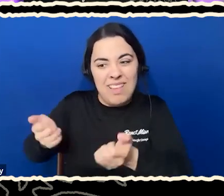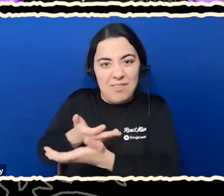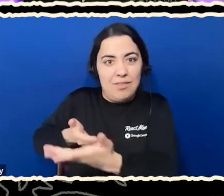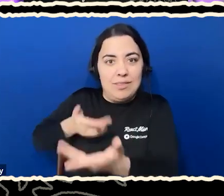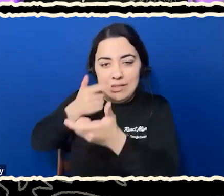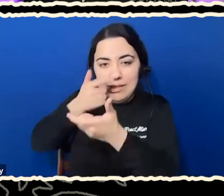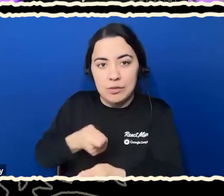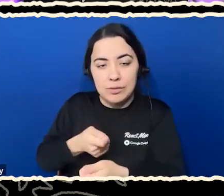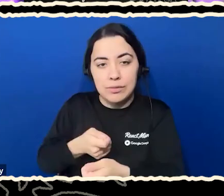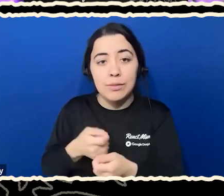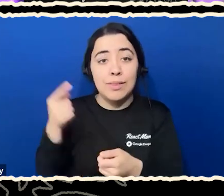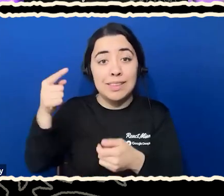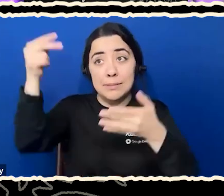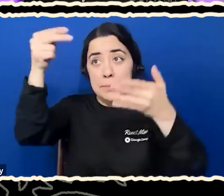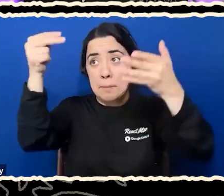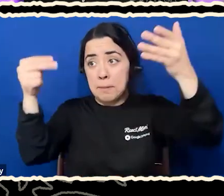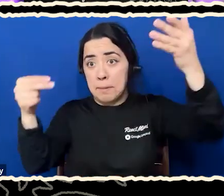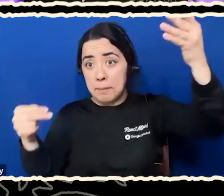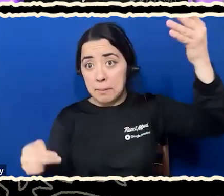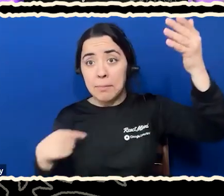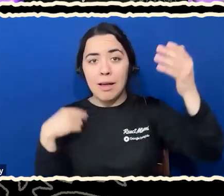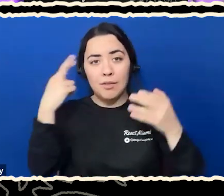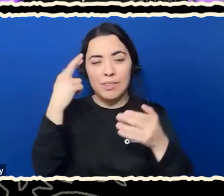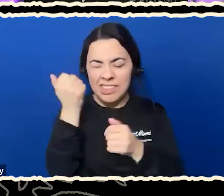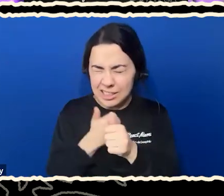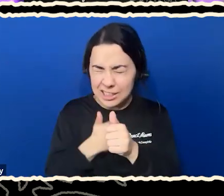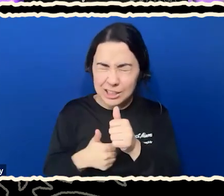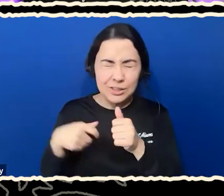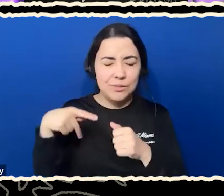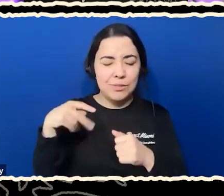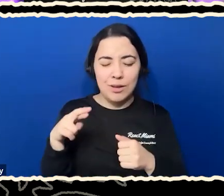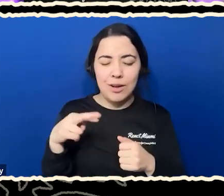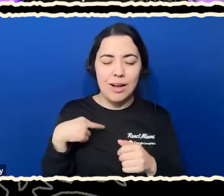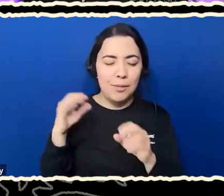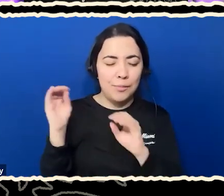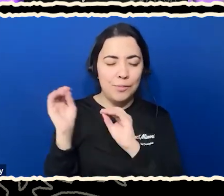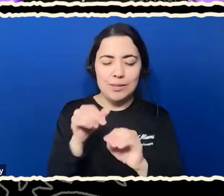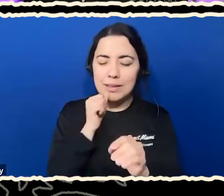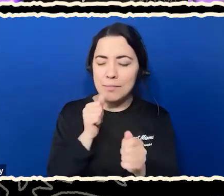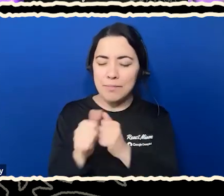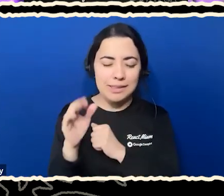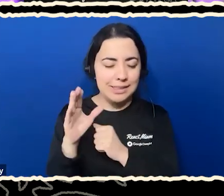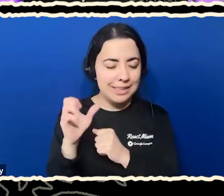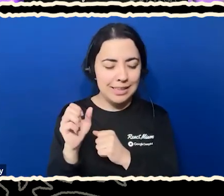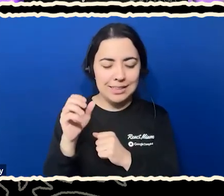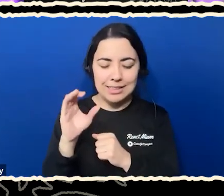The minute I put up this slide, I realized every single PR that I put in here didn't pass the CI checks.